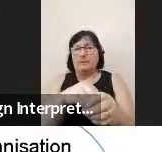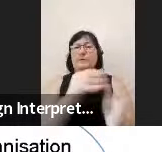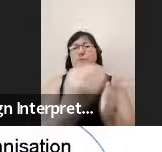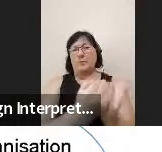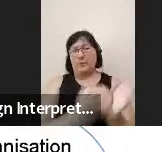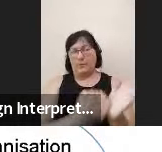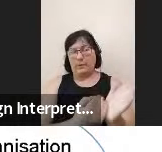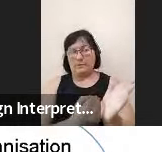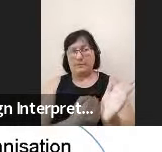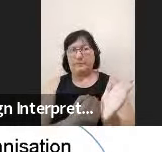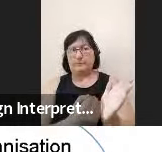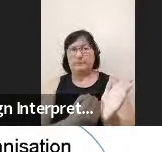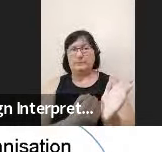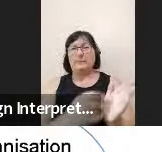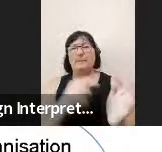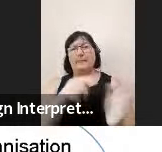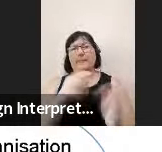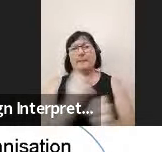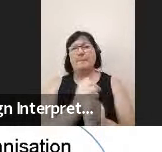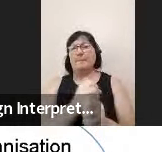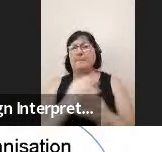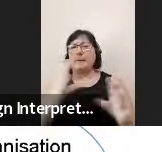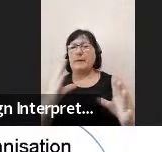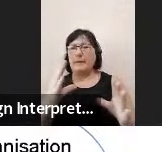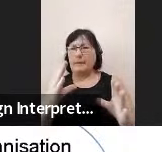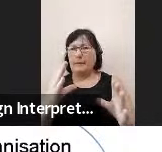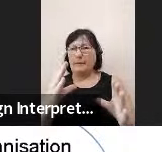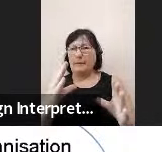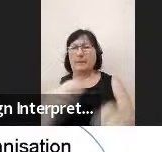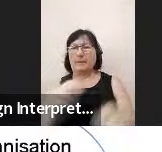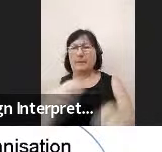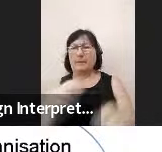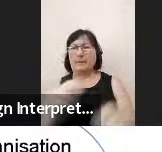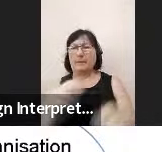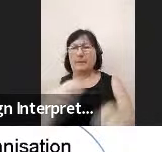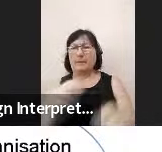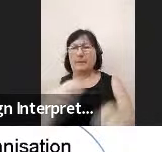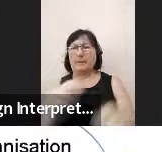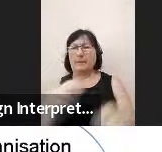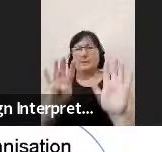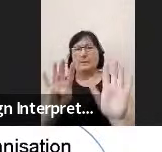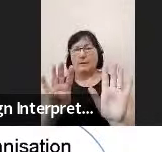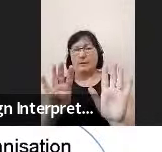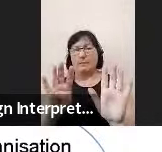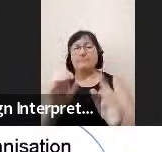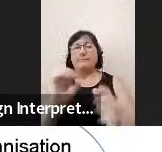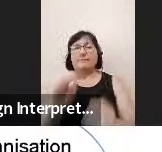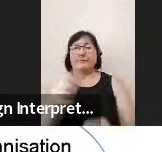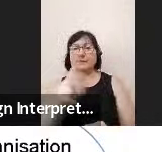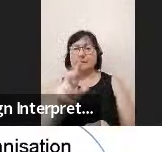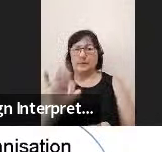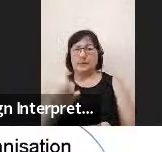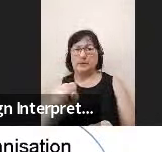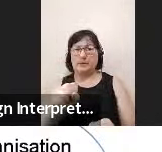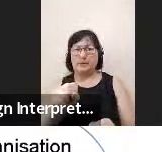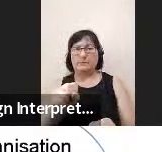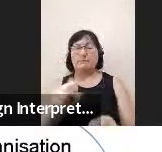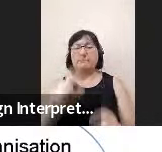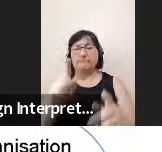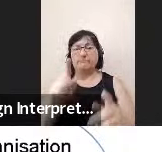in 2009 when SARS took a decision that we will do this program, but only focusing on